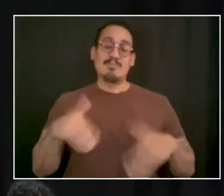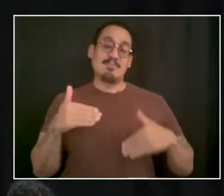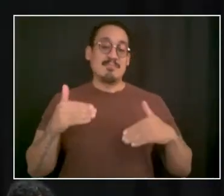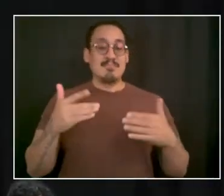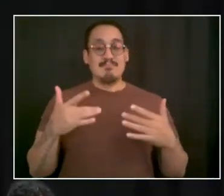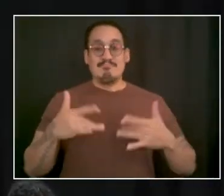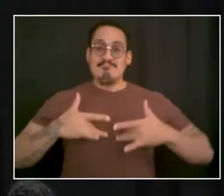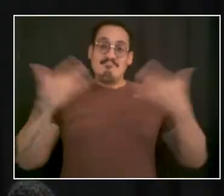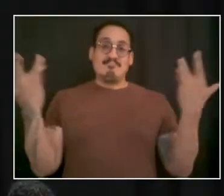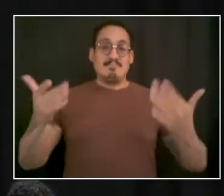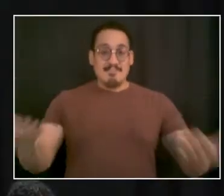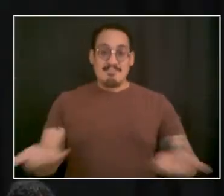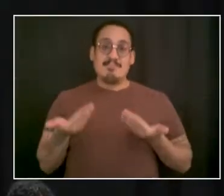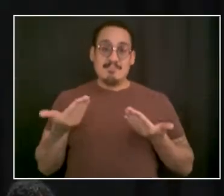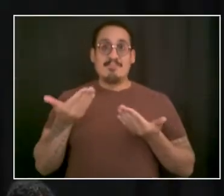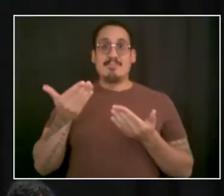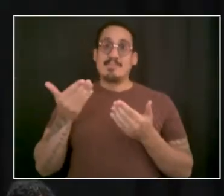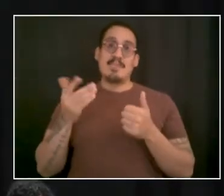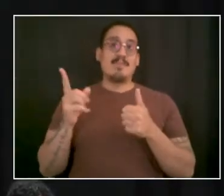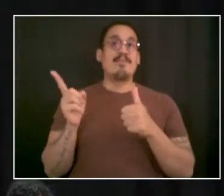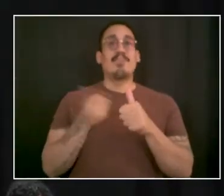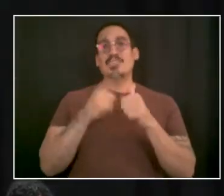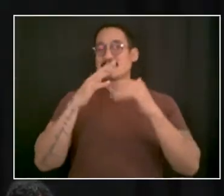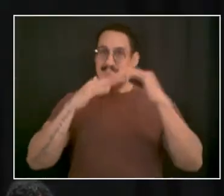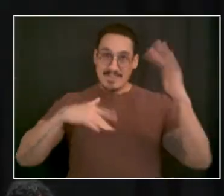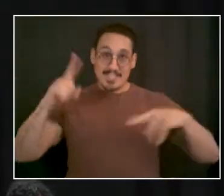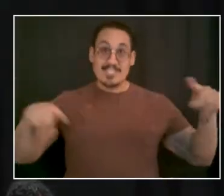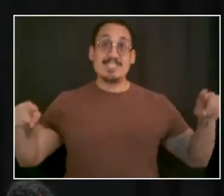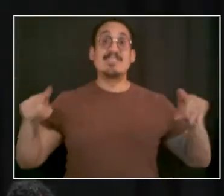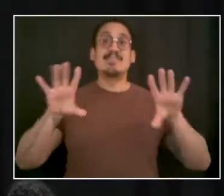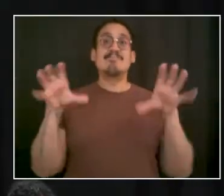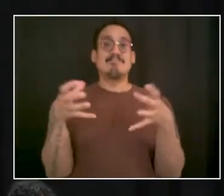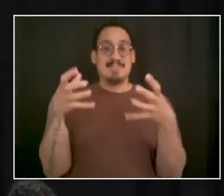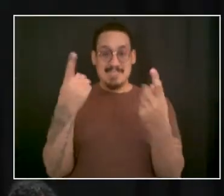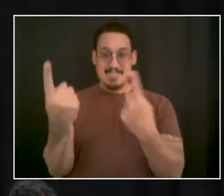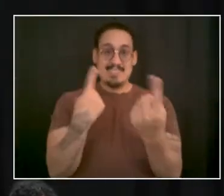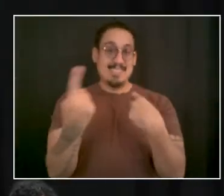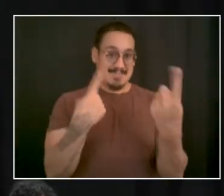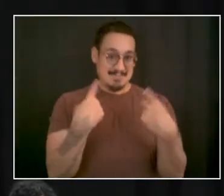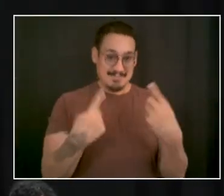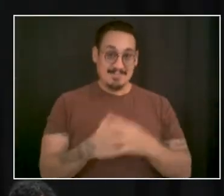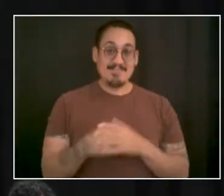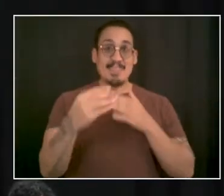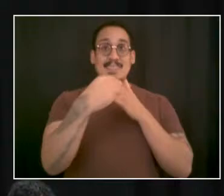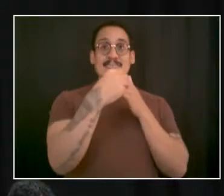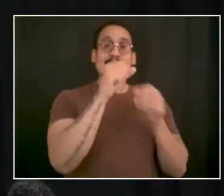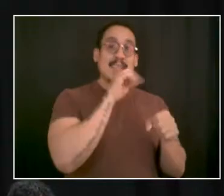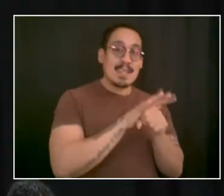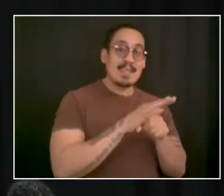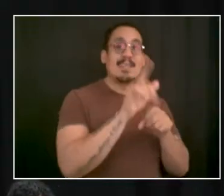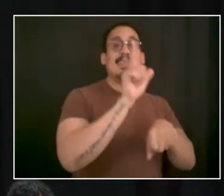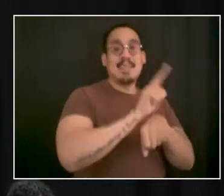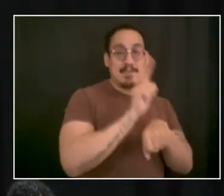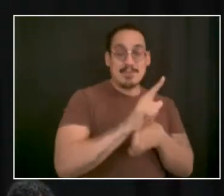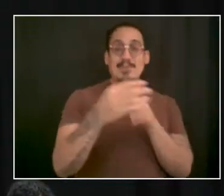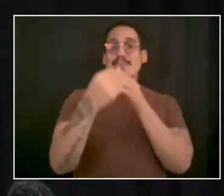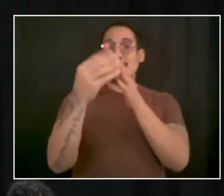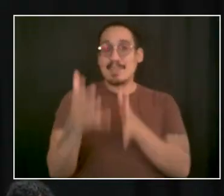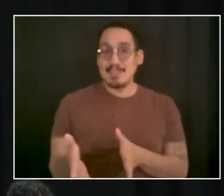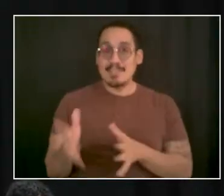diverse group of attendees, our dedicated labor leaders, elected officials,